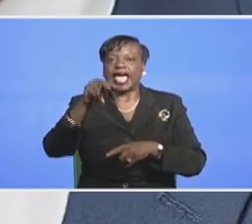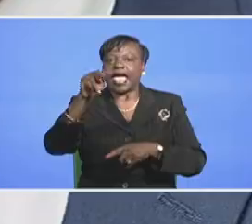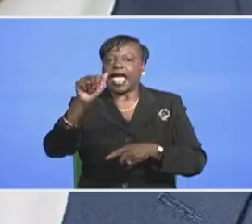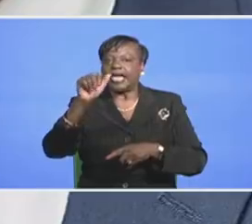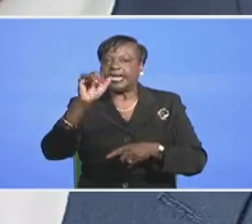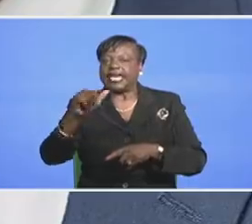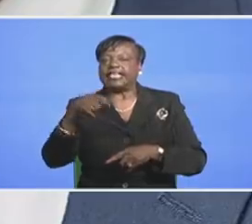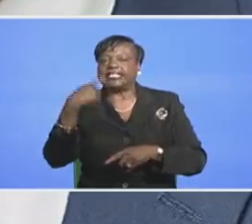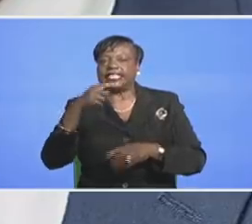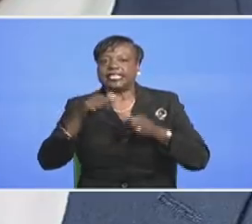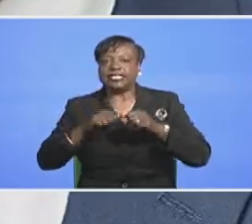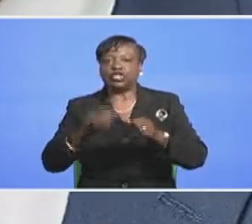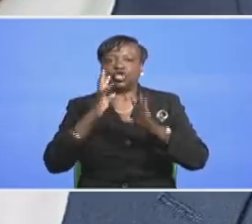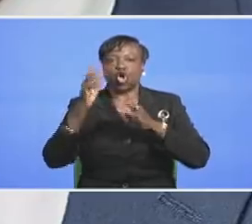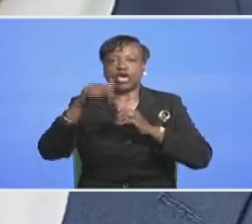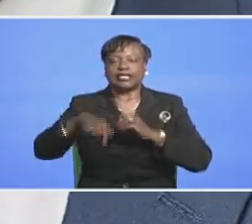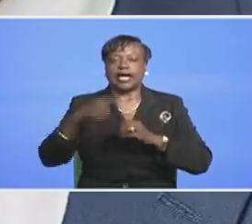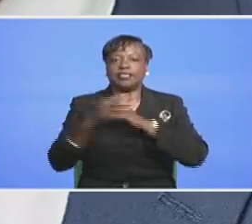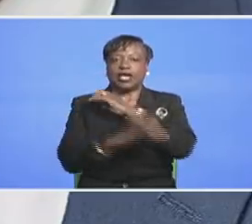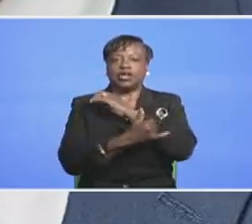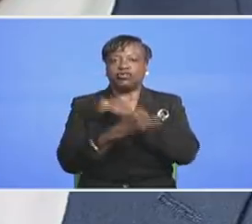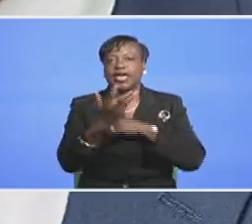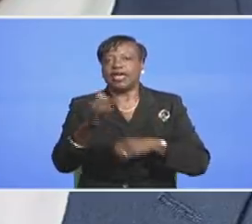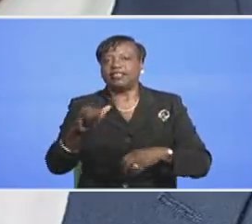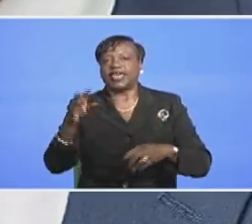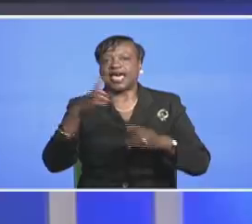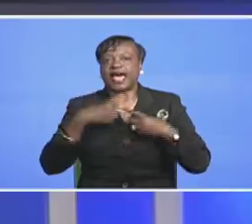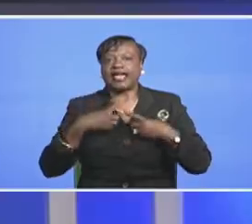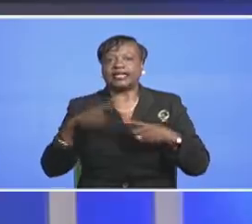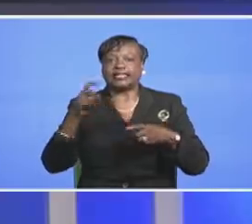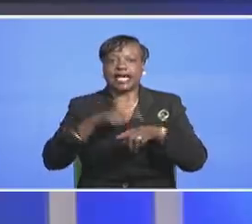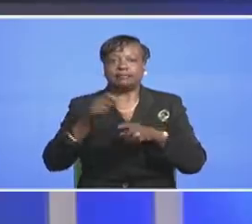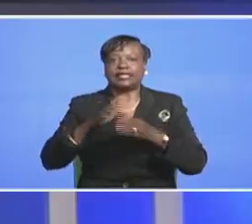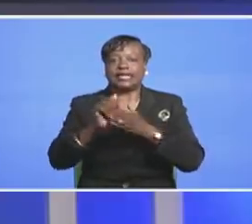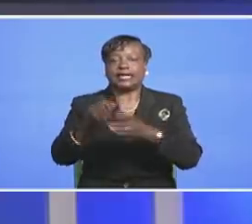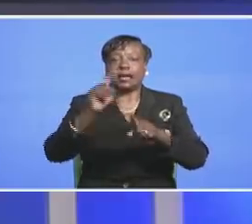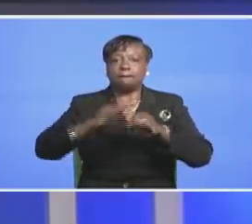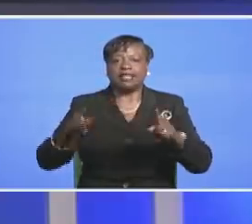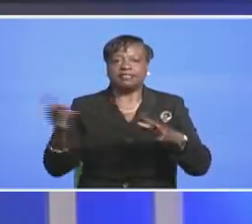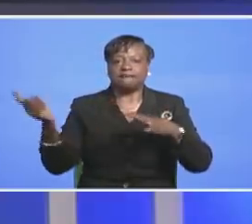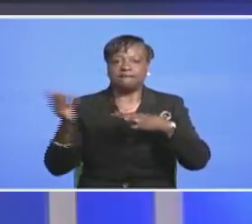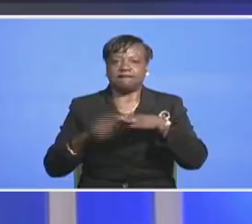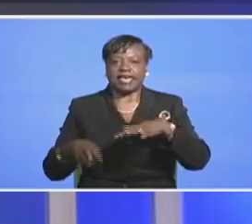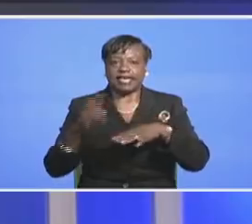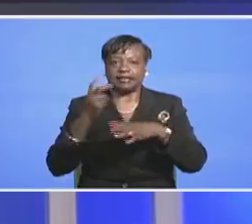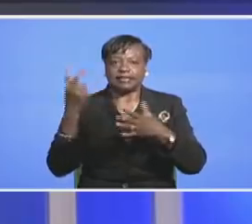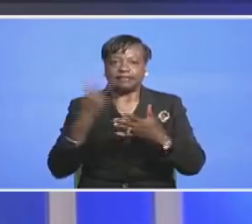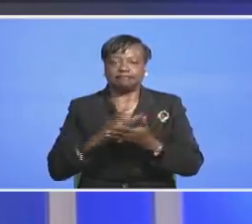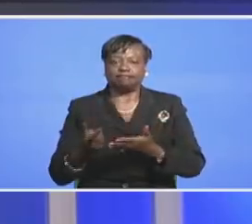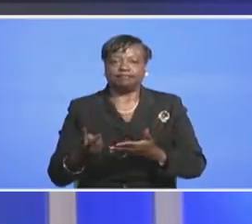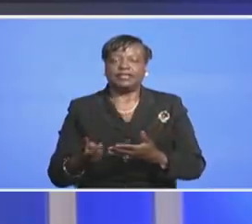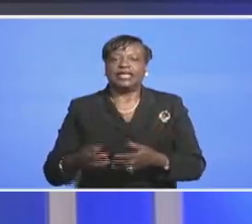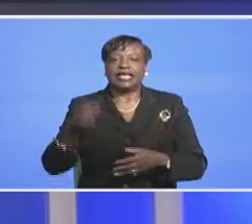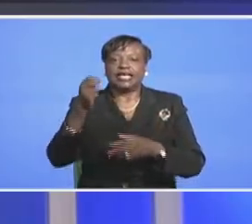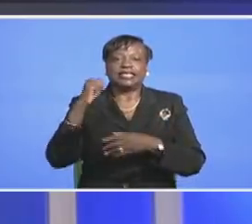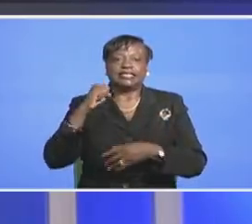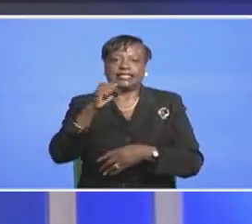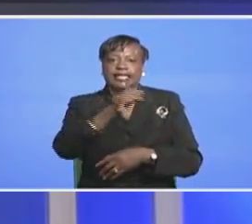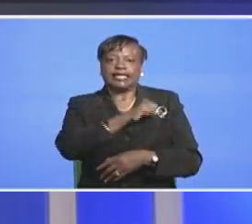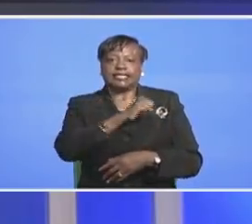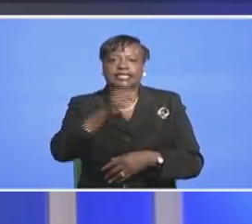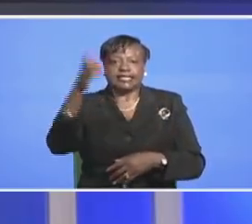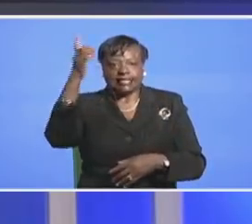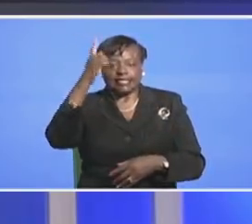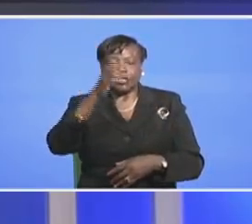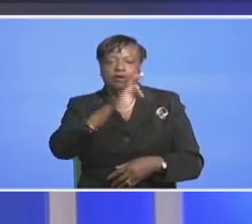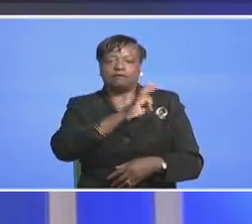says the PLP had a chance to lead and failed. Minister of Labor Senator the Honorable Dion Fowlkes addressed the